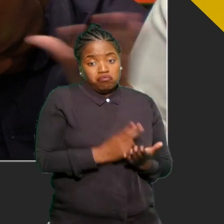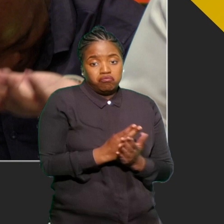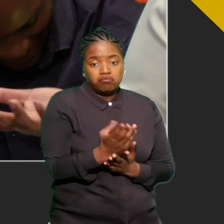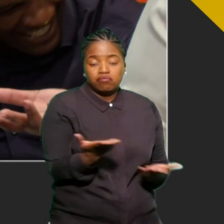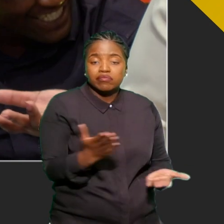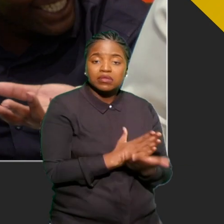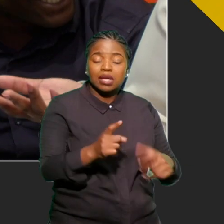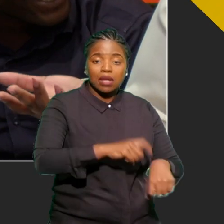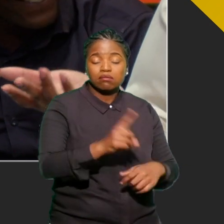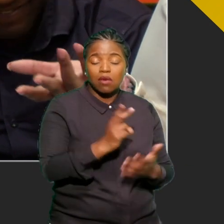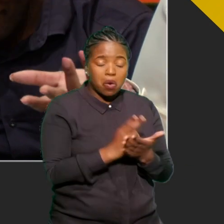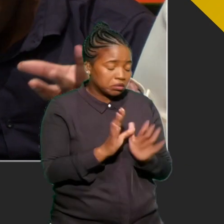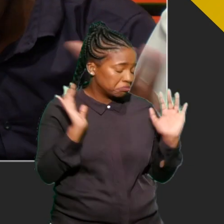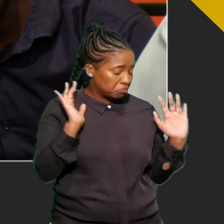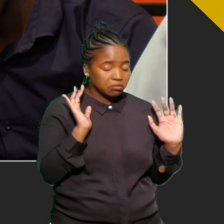sometimes.